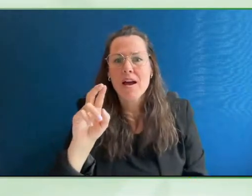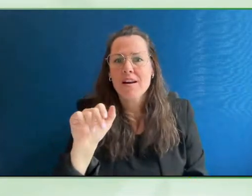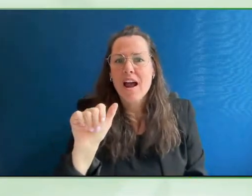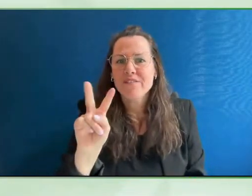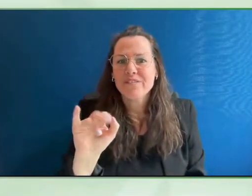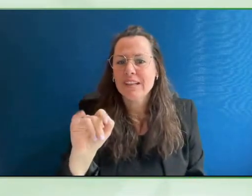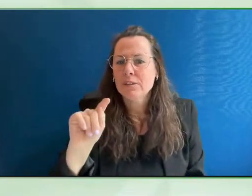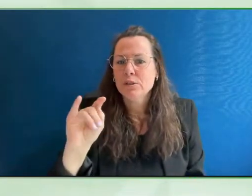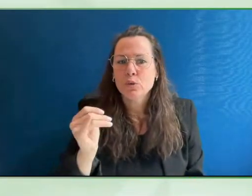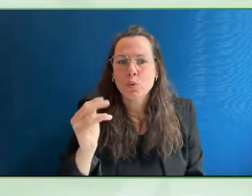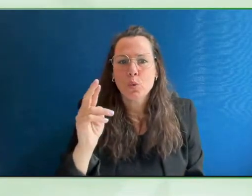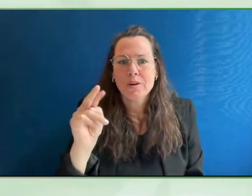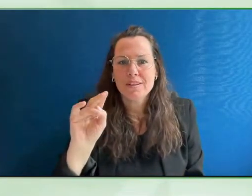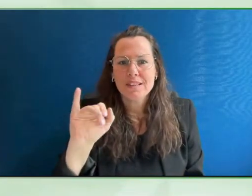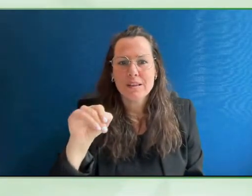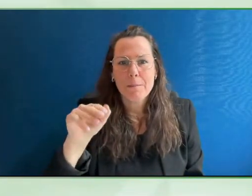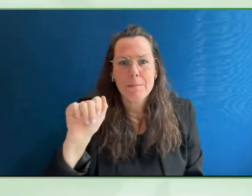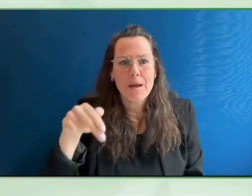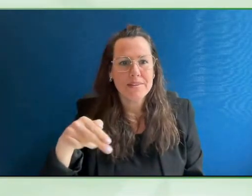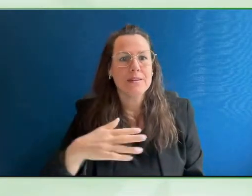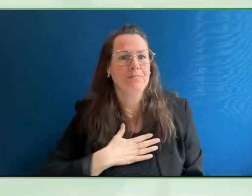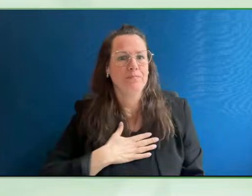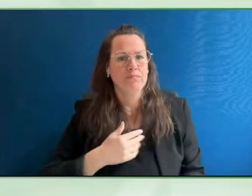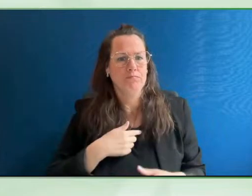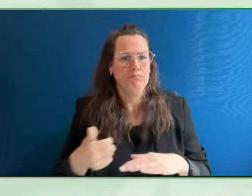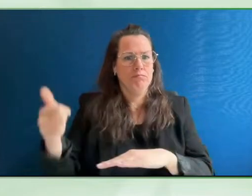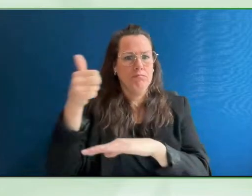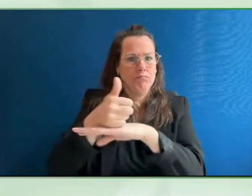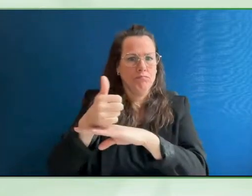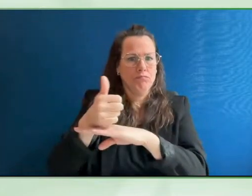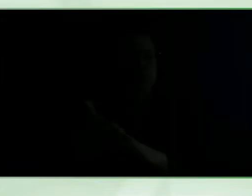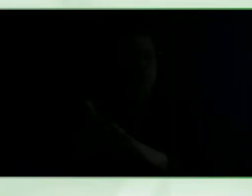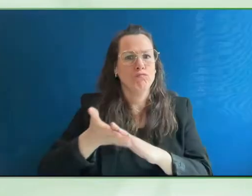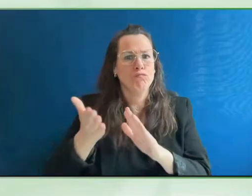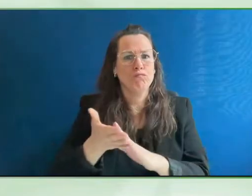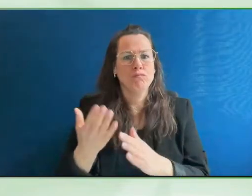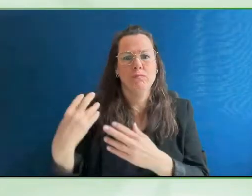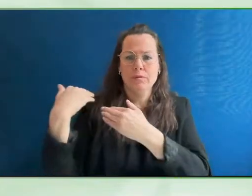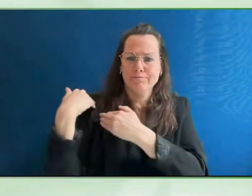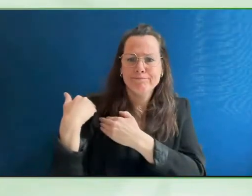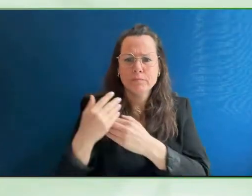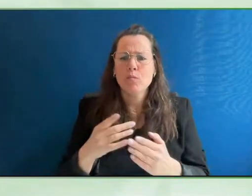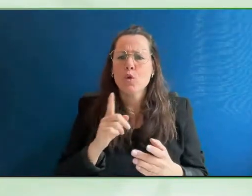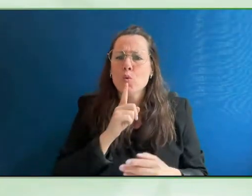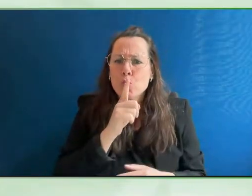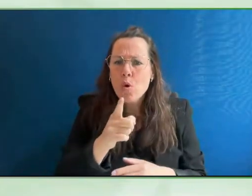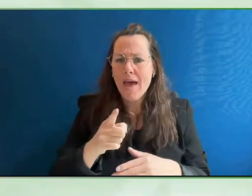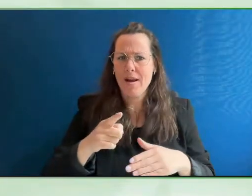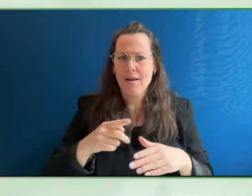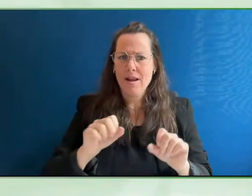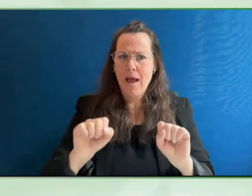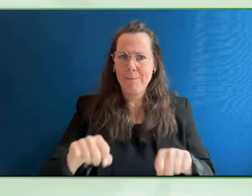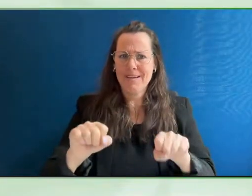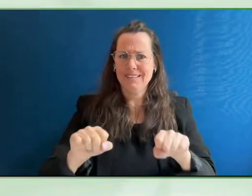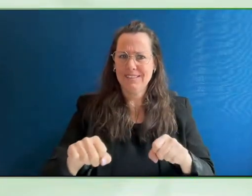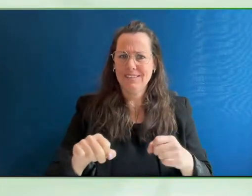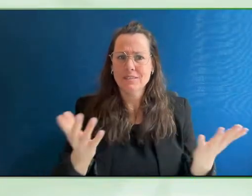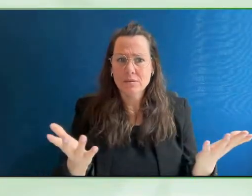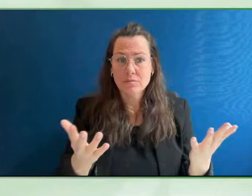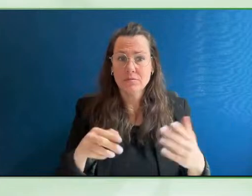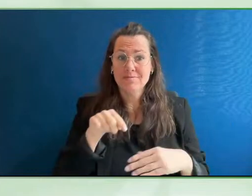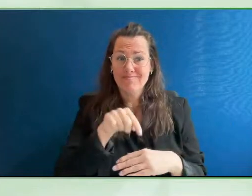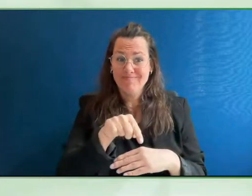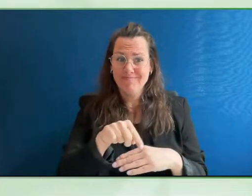premier organization globally that harnesses film to foster change both on-screen